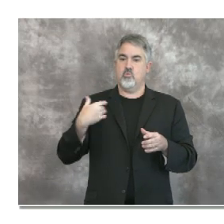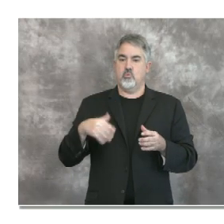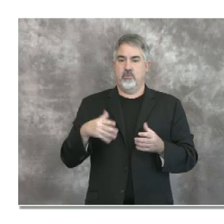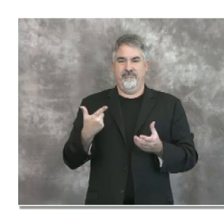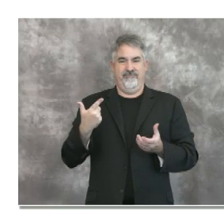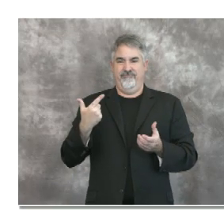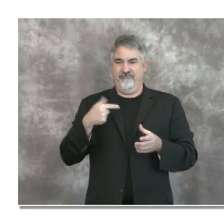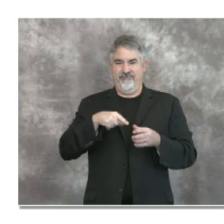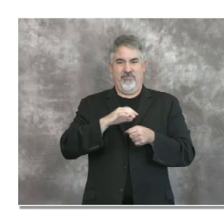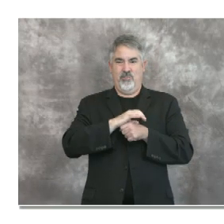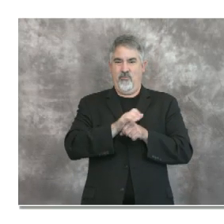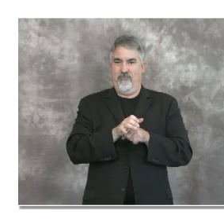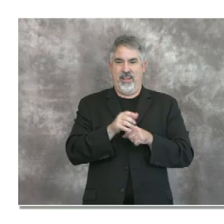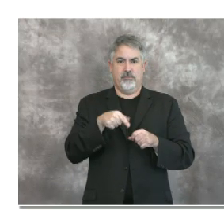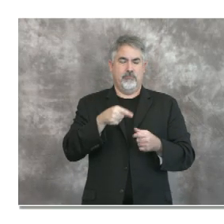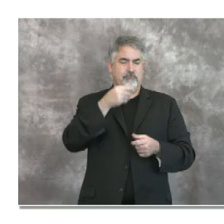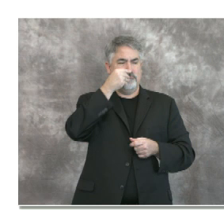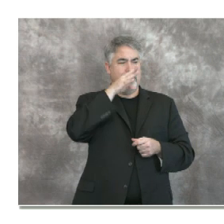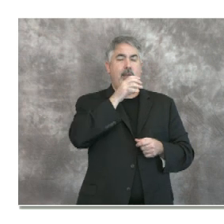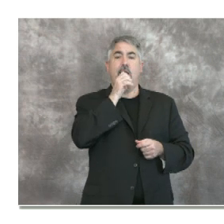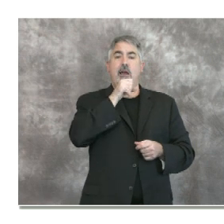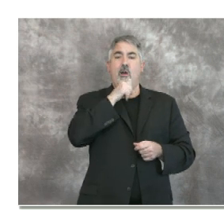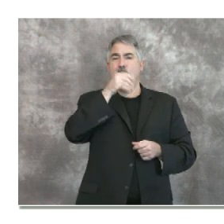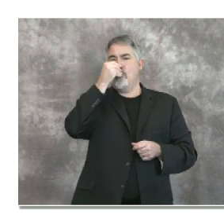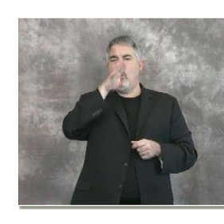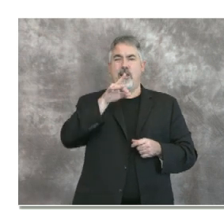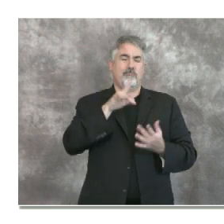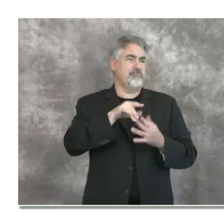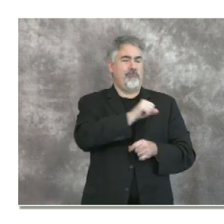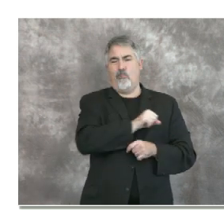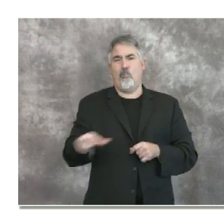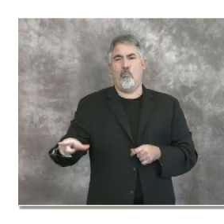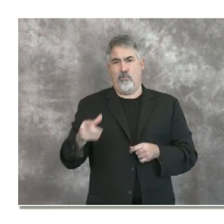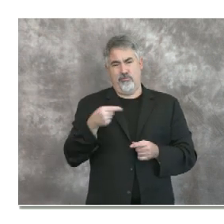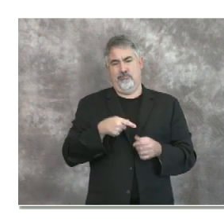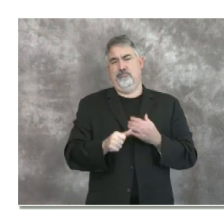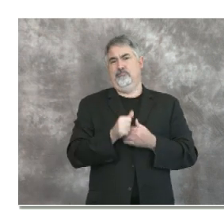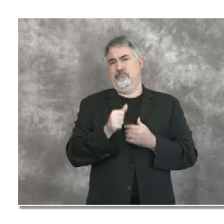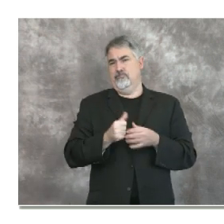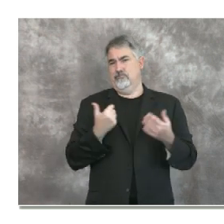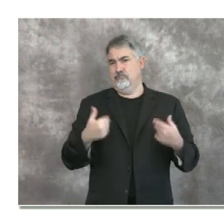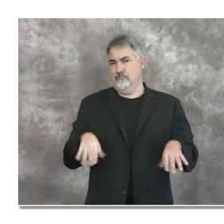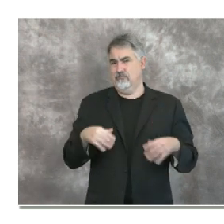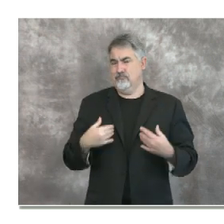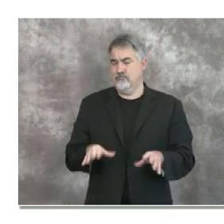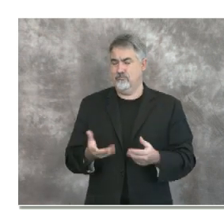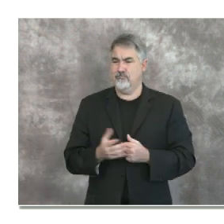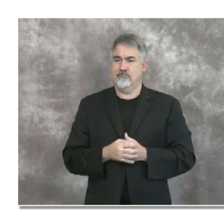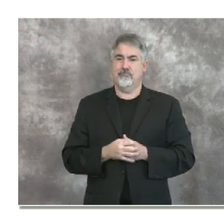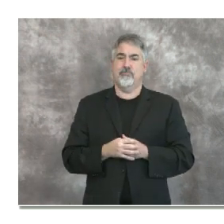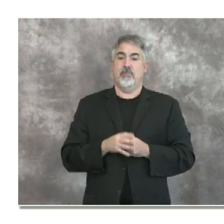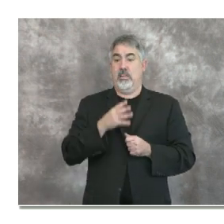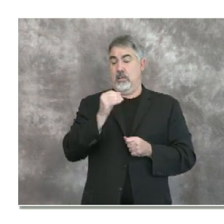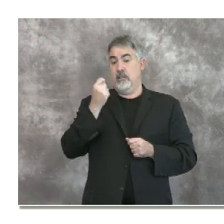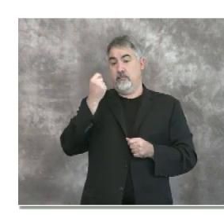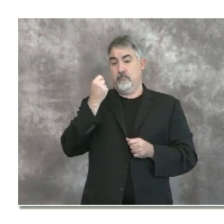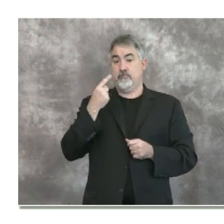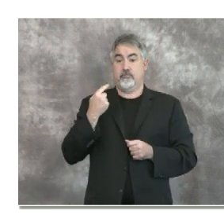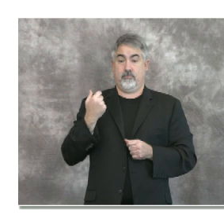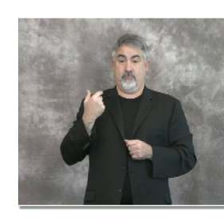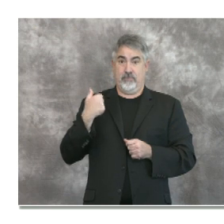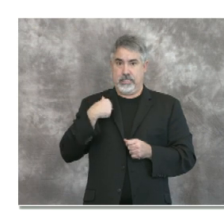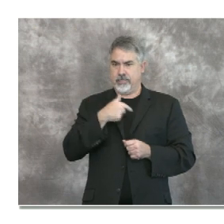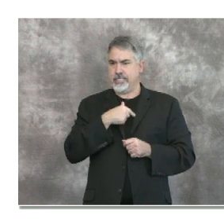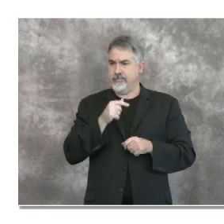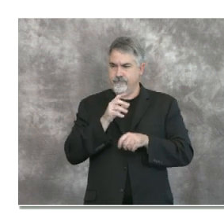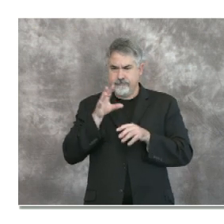COVID-19 is affecting all age groups and not just our elderly. And actually, due to the fact that we've implemented